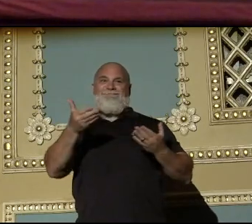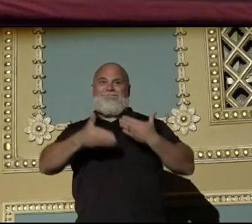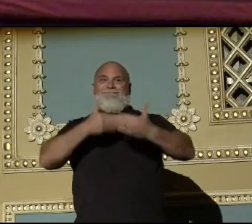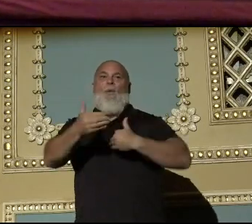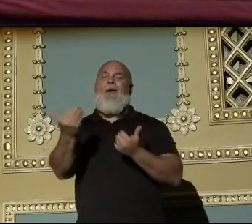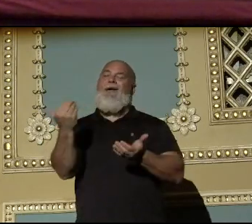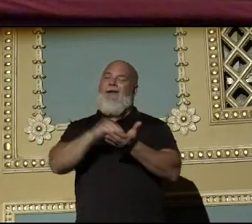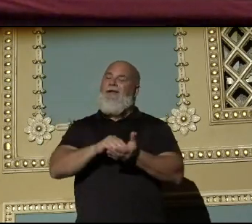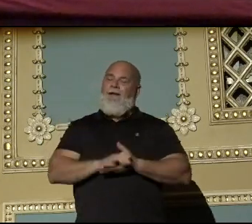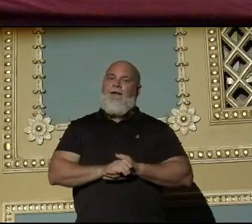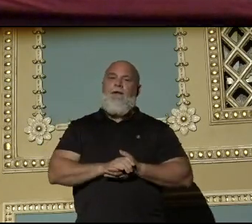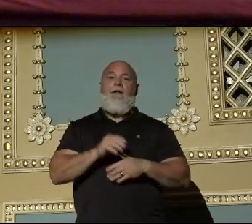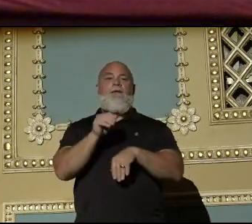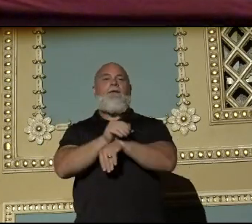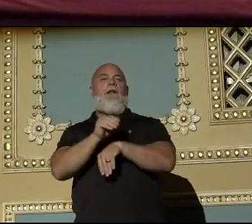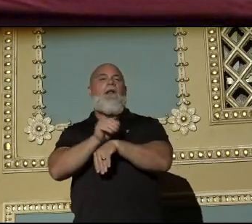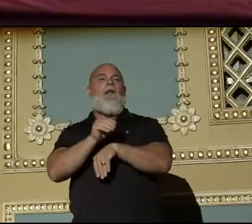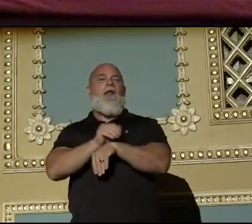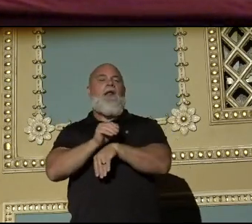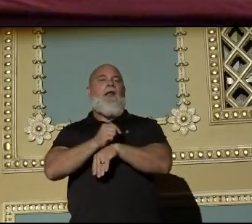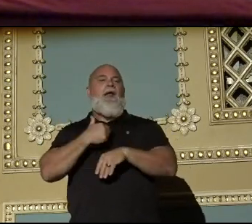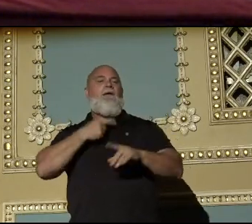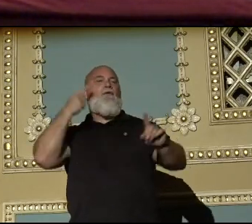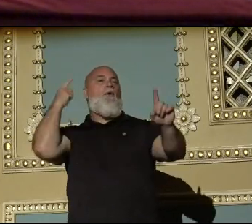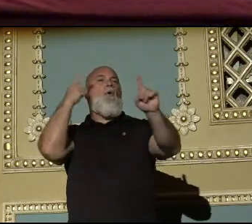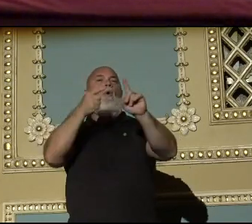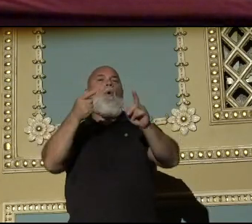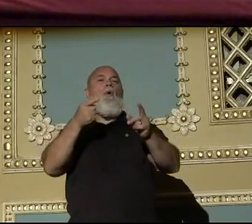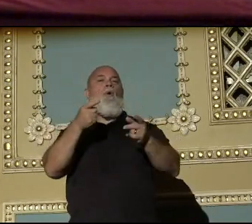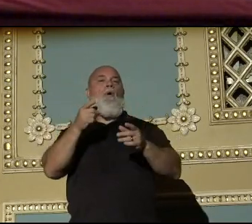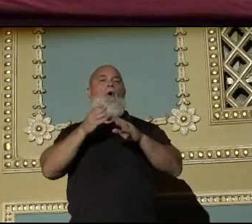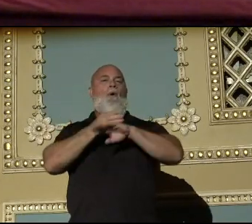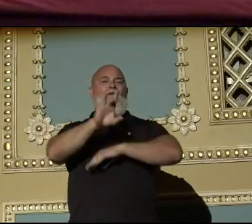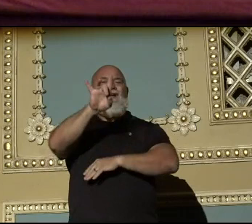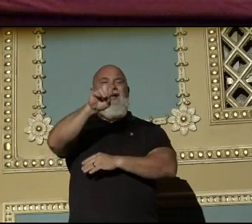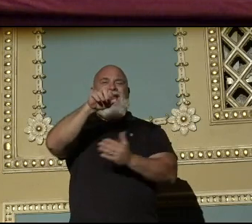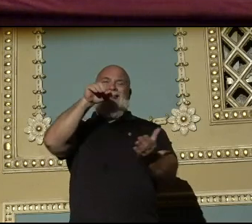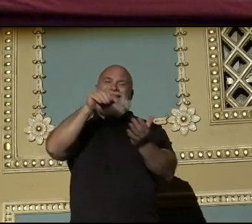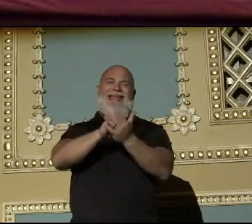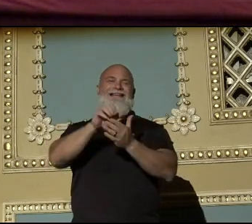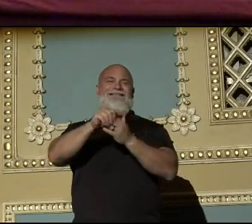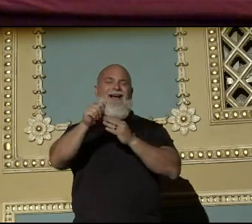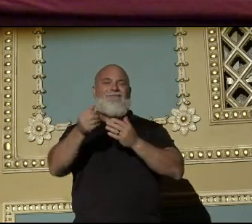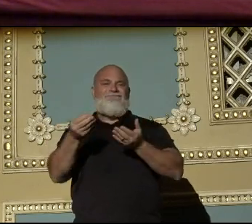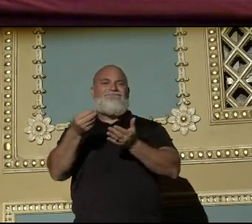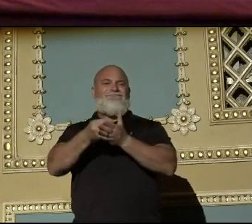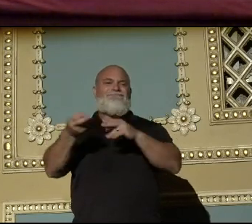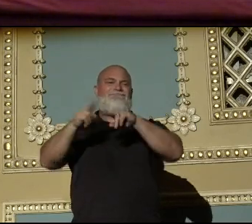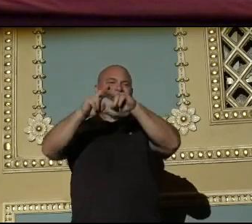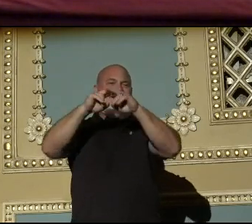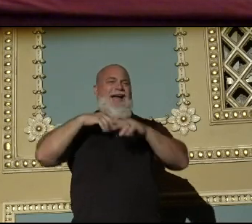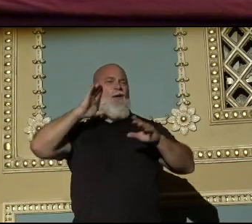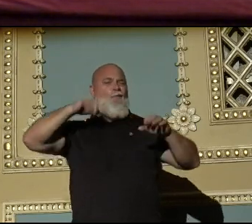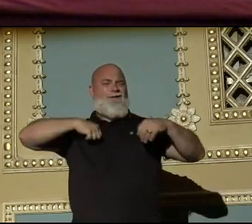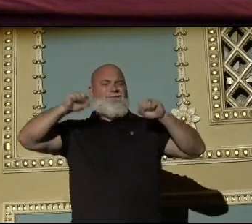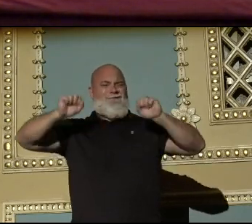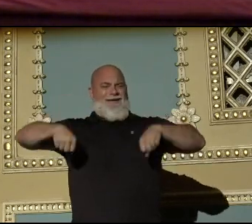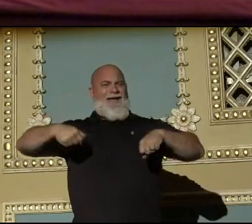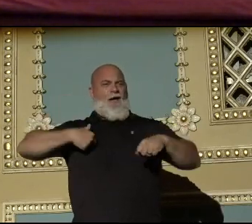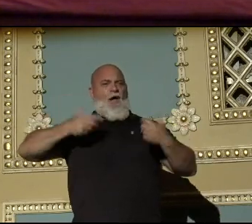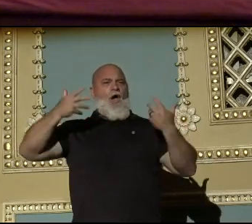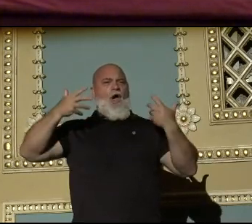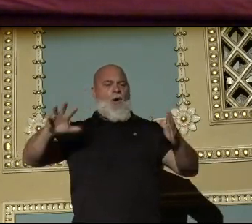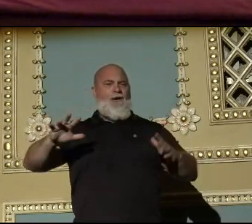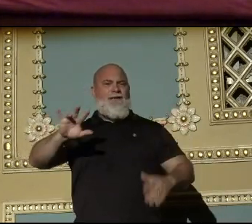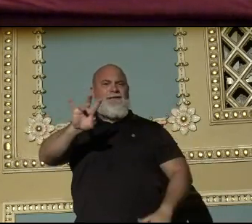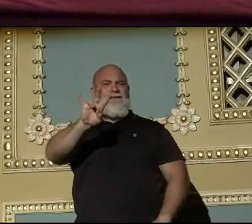going. Tonight, we have a goal to raise over $80,000. You know, I know we can do it because we're already